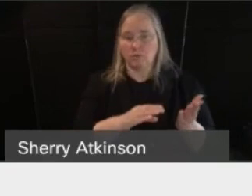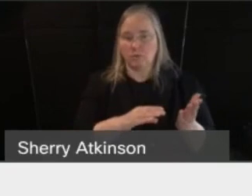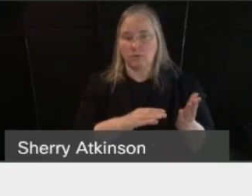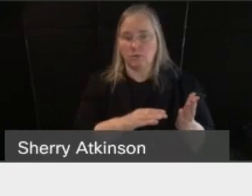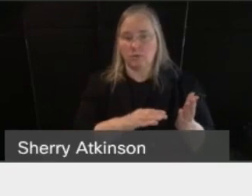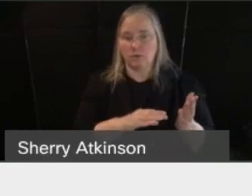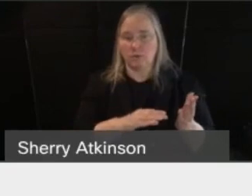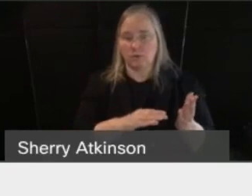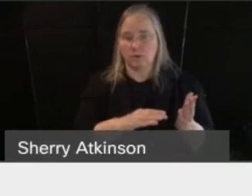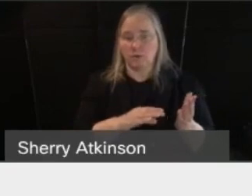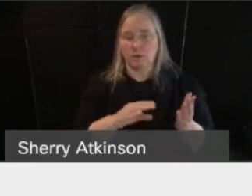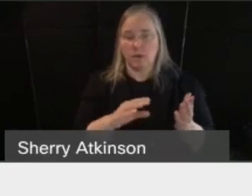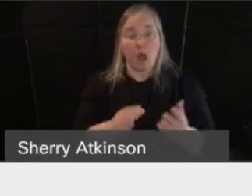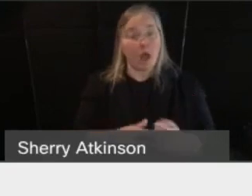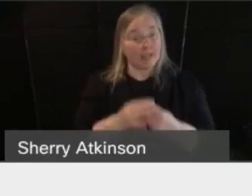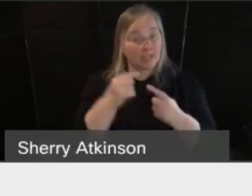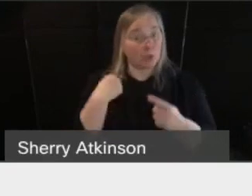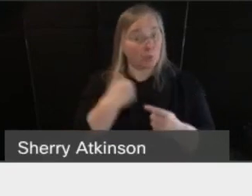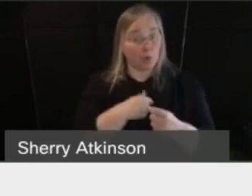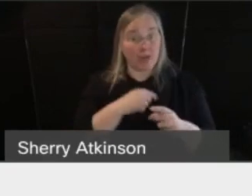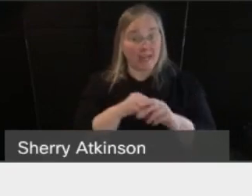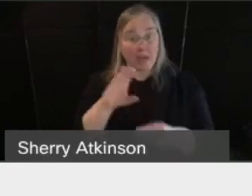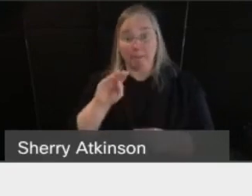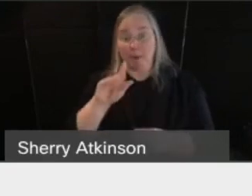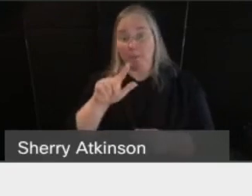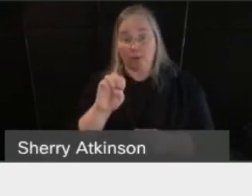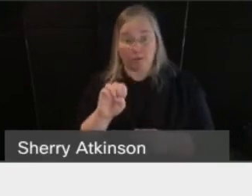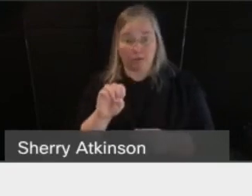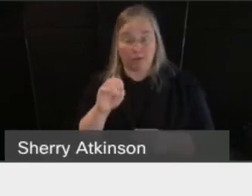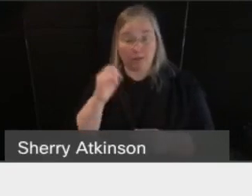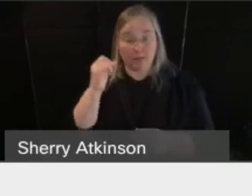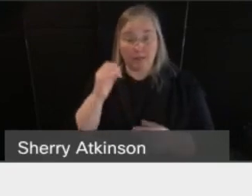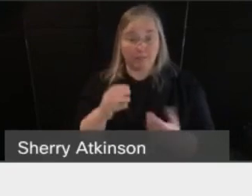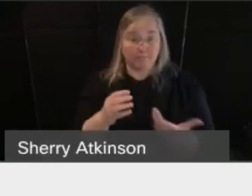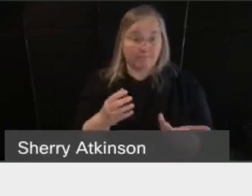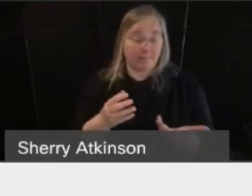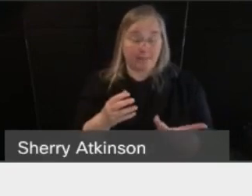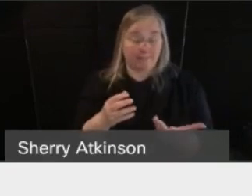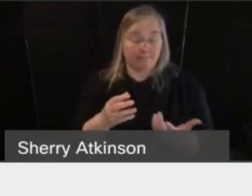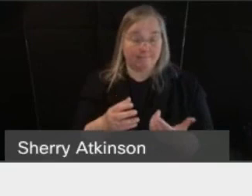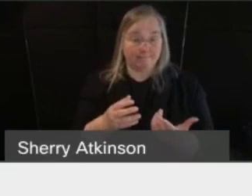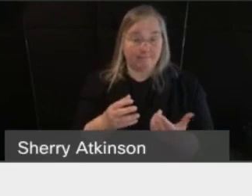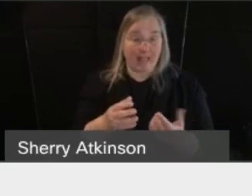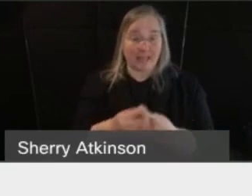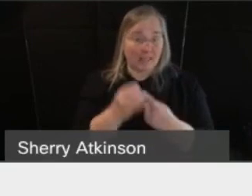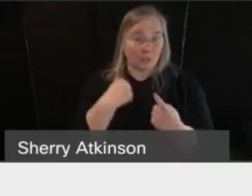unless we're in a bubble. Which, if I knew that, I'd be shorting something. So.